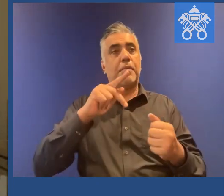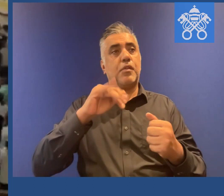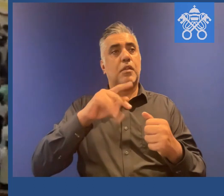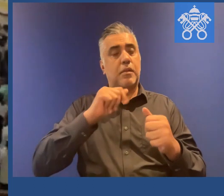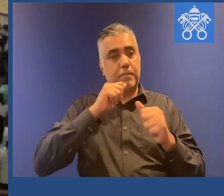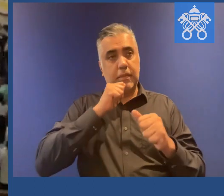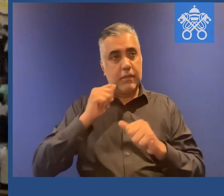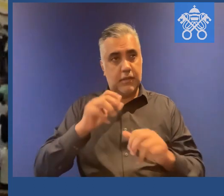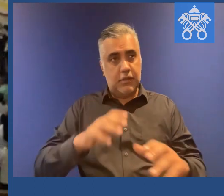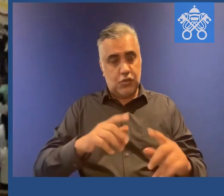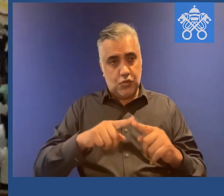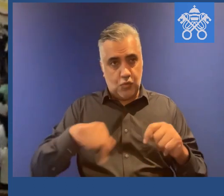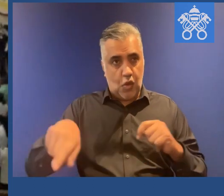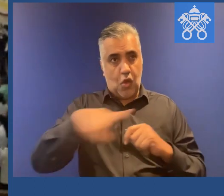benediction